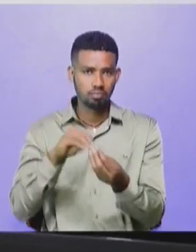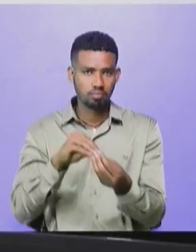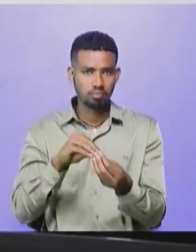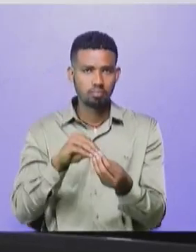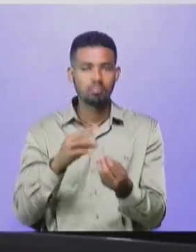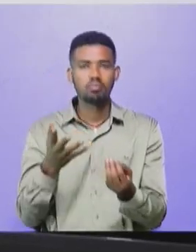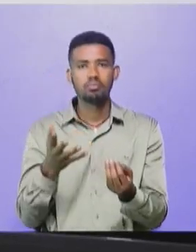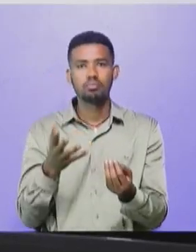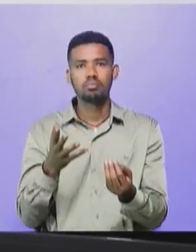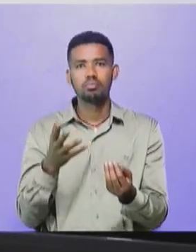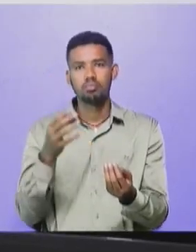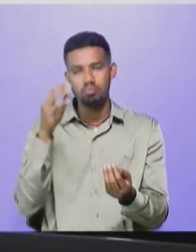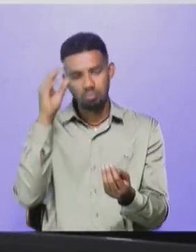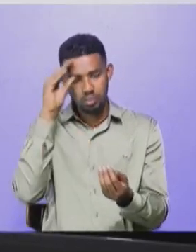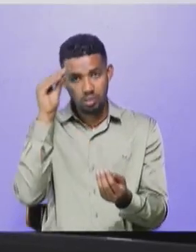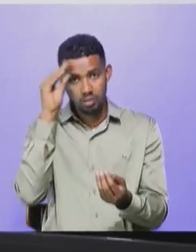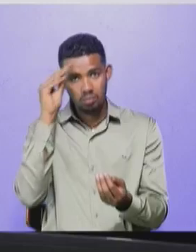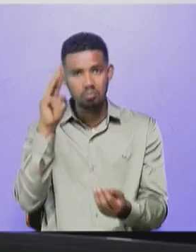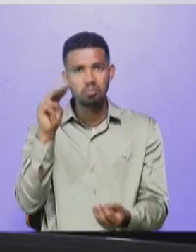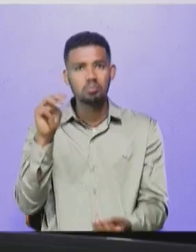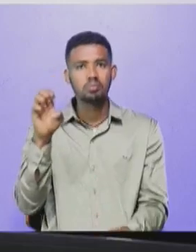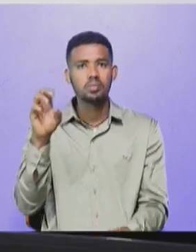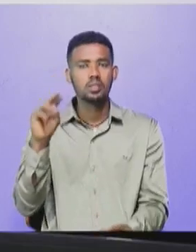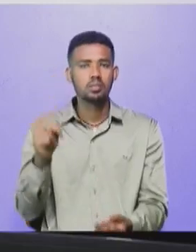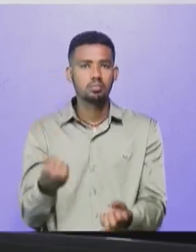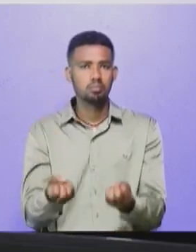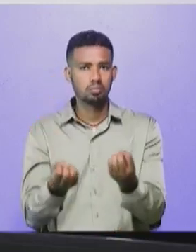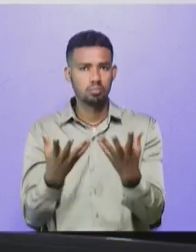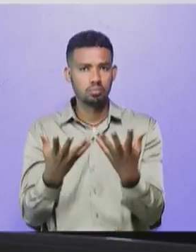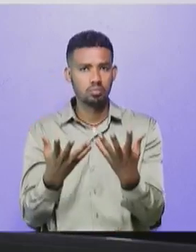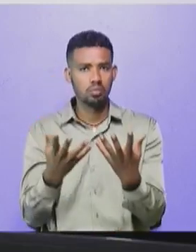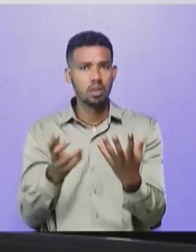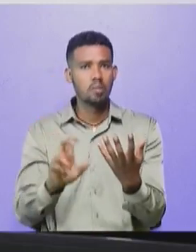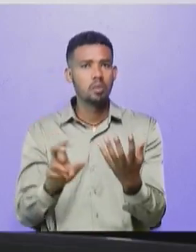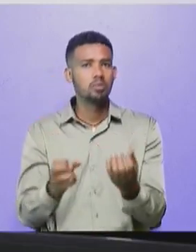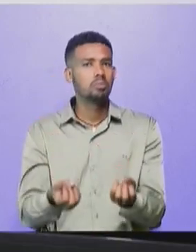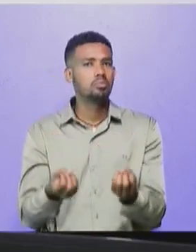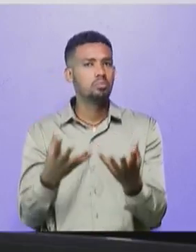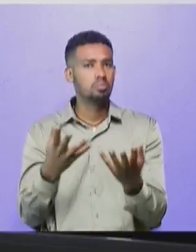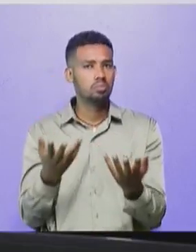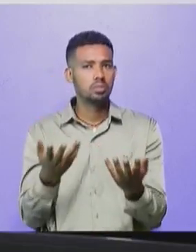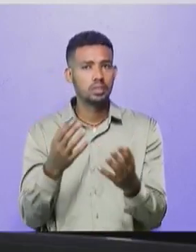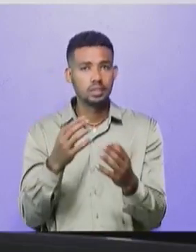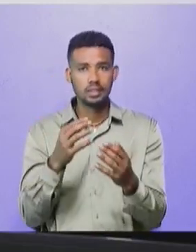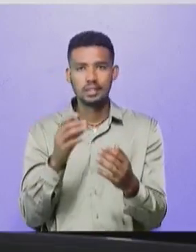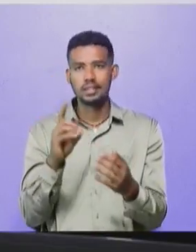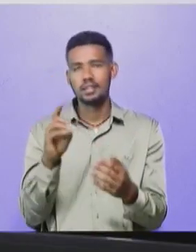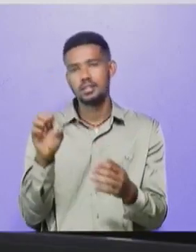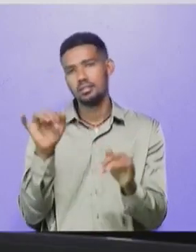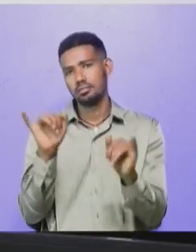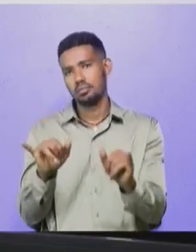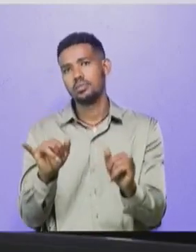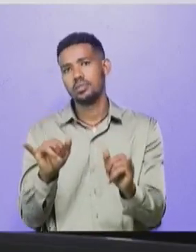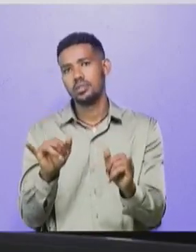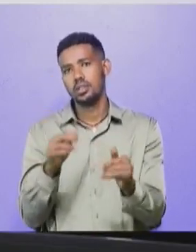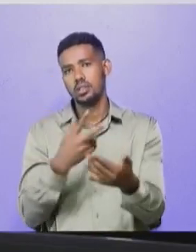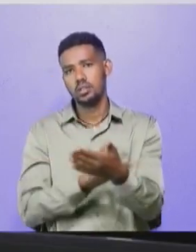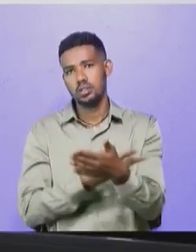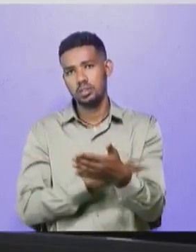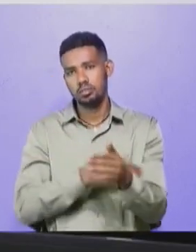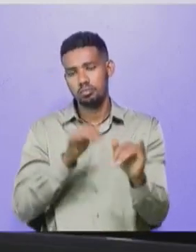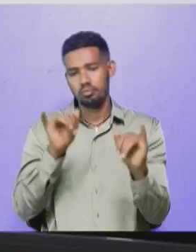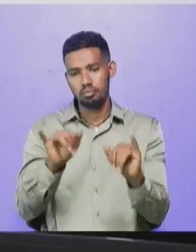Man, men. Mouse, mice. Deer, deer.